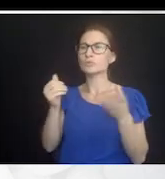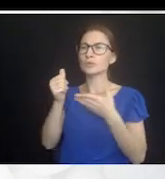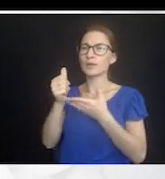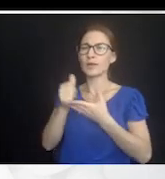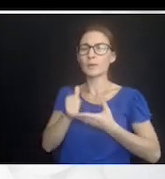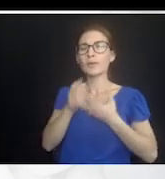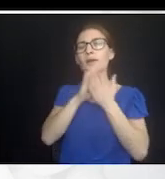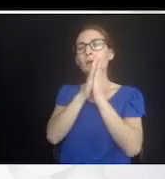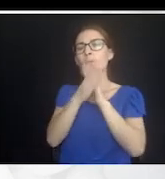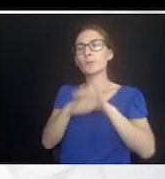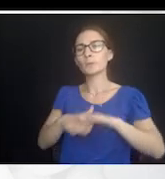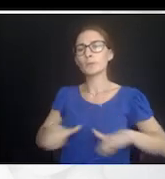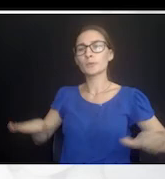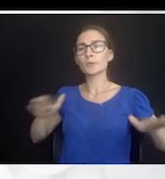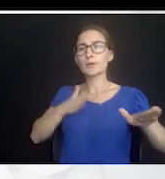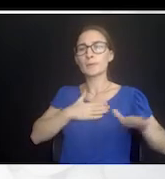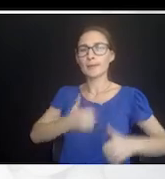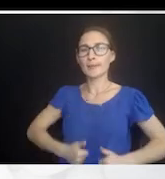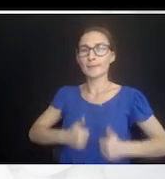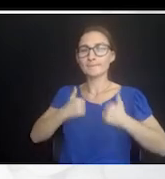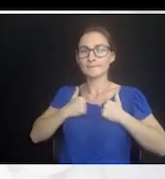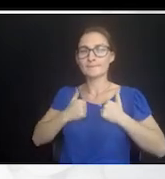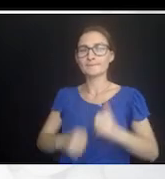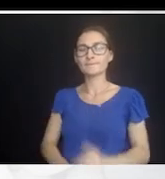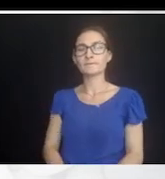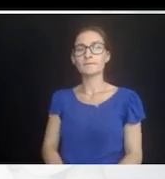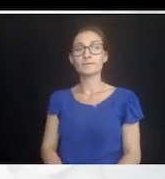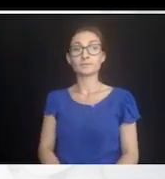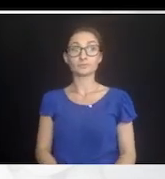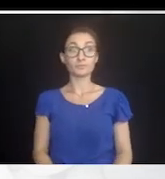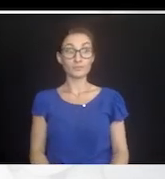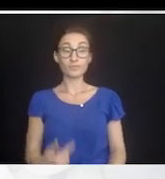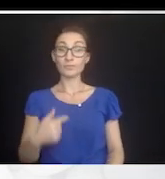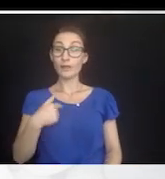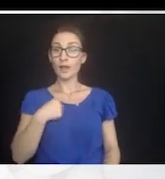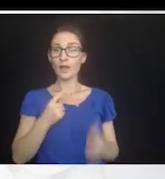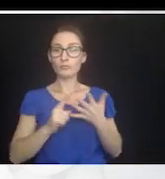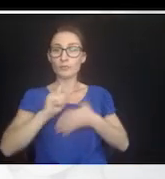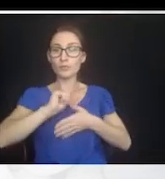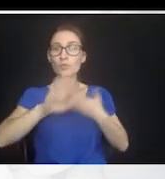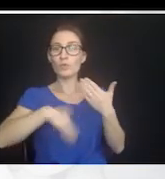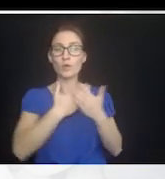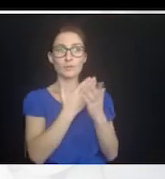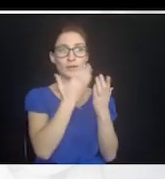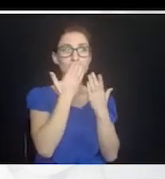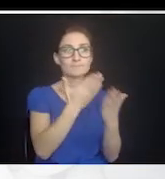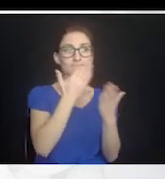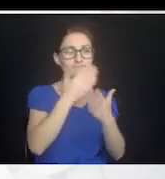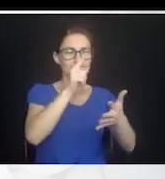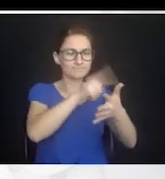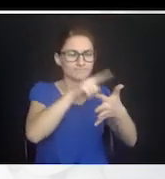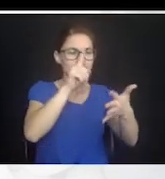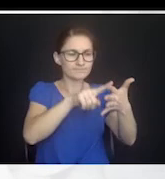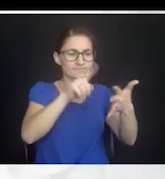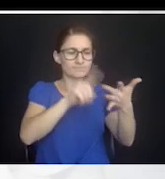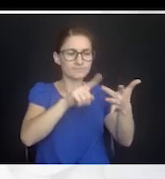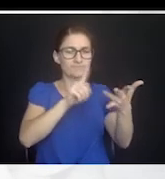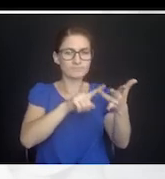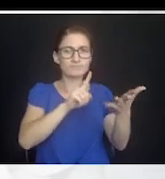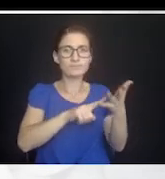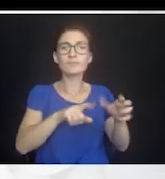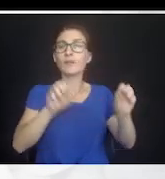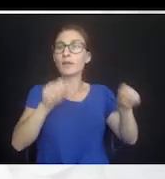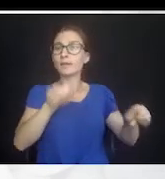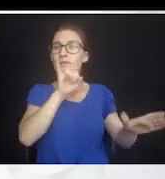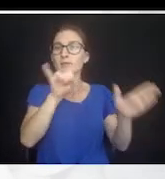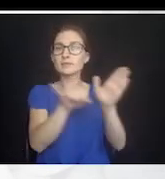in my life. And meditation for me has really helped me to bring peace into my life. Going through all the things